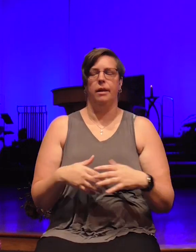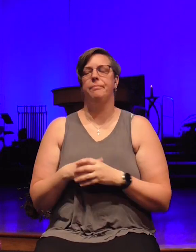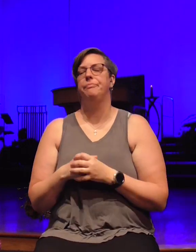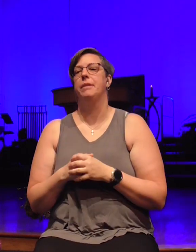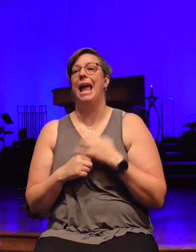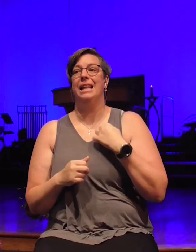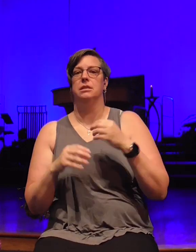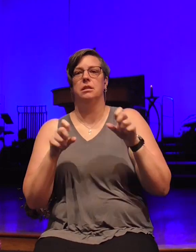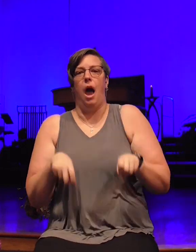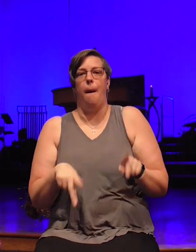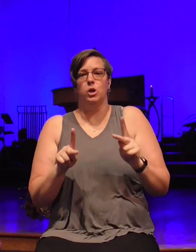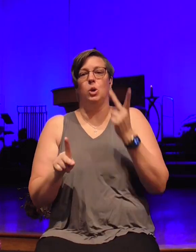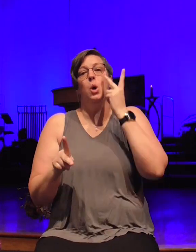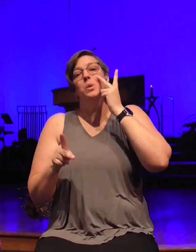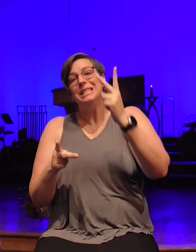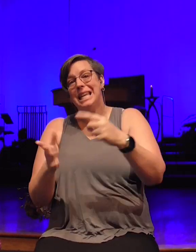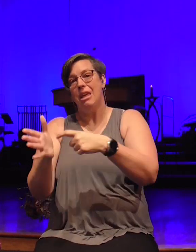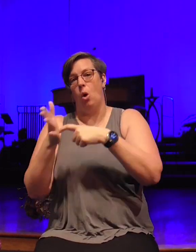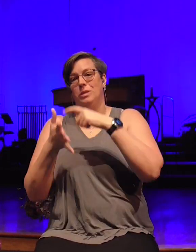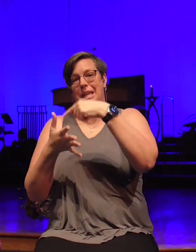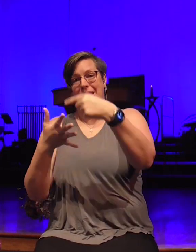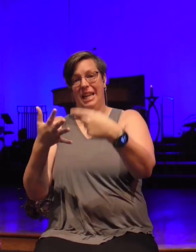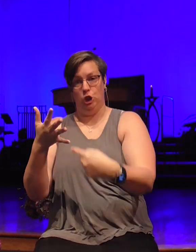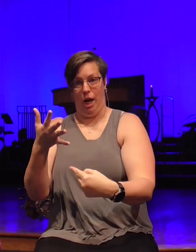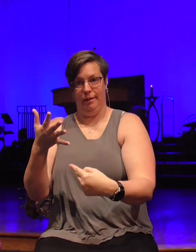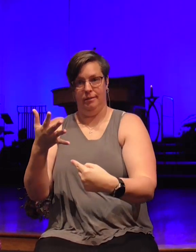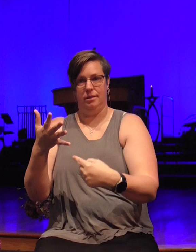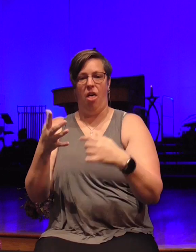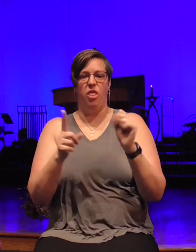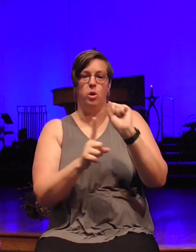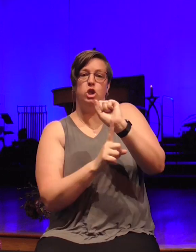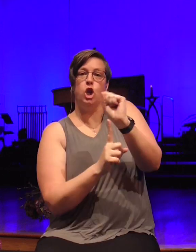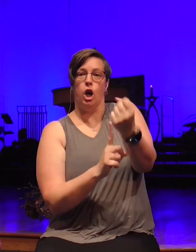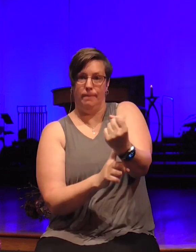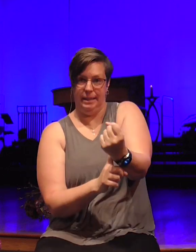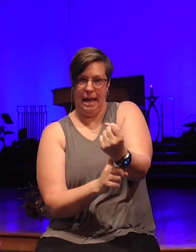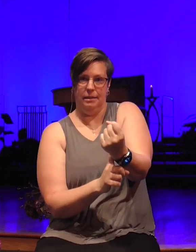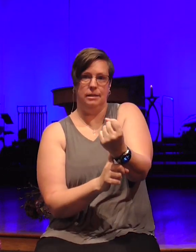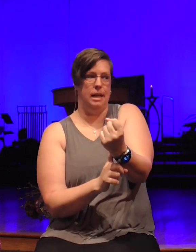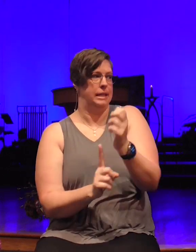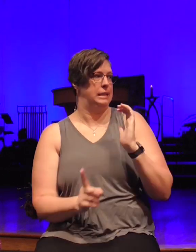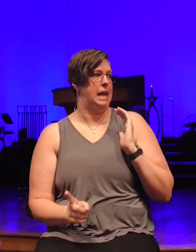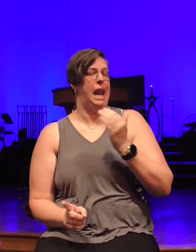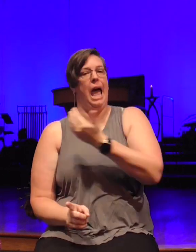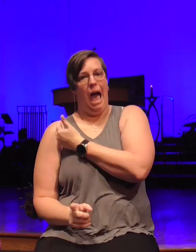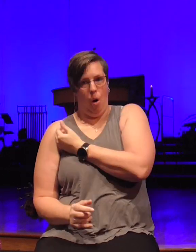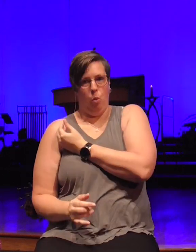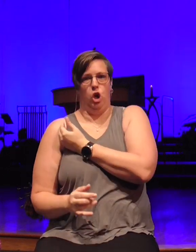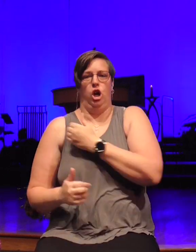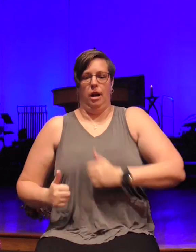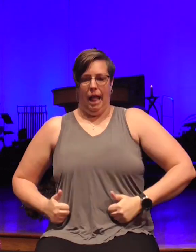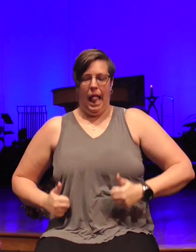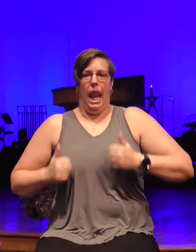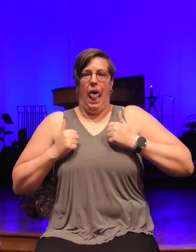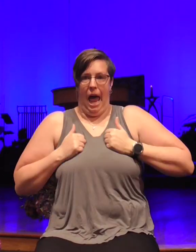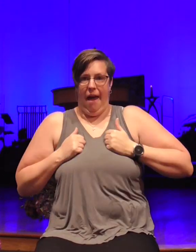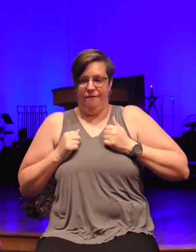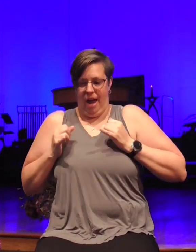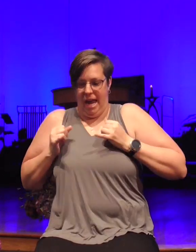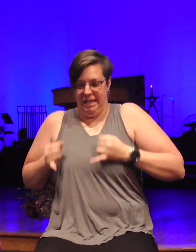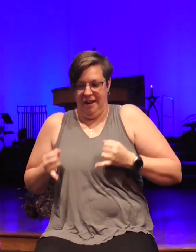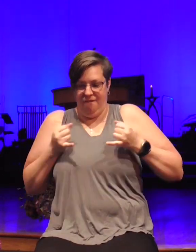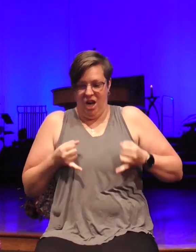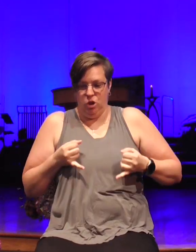see the conditions, the manifestations, the circumstances in our individual life, as well as